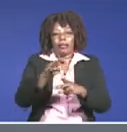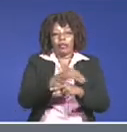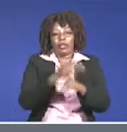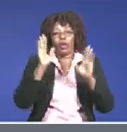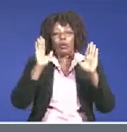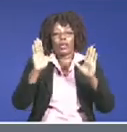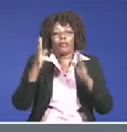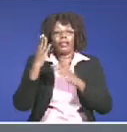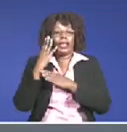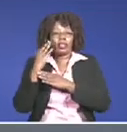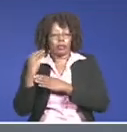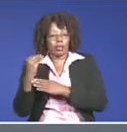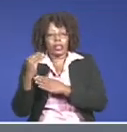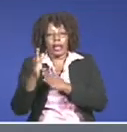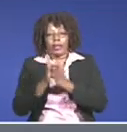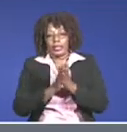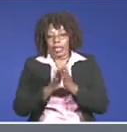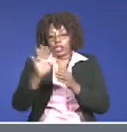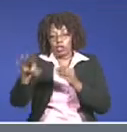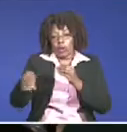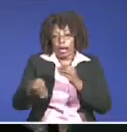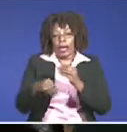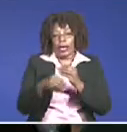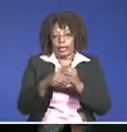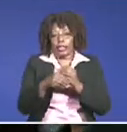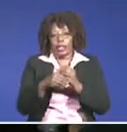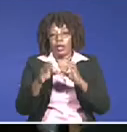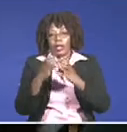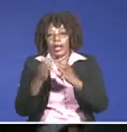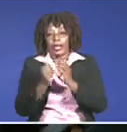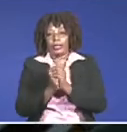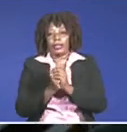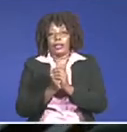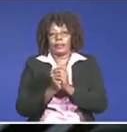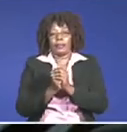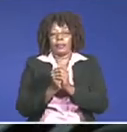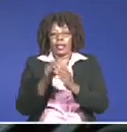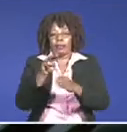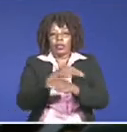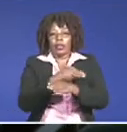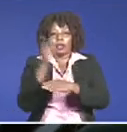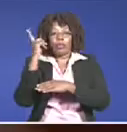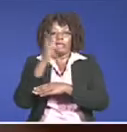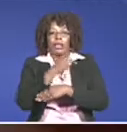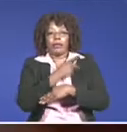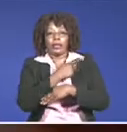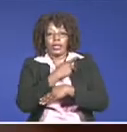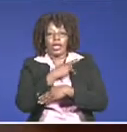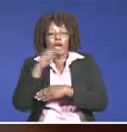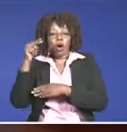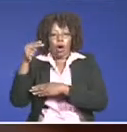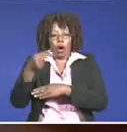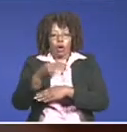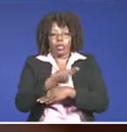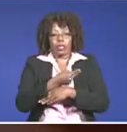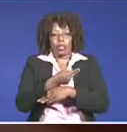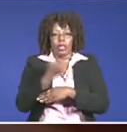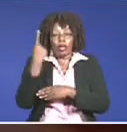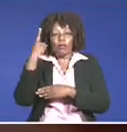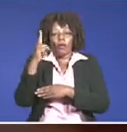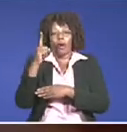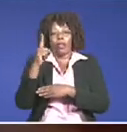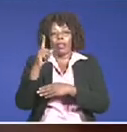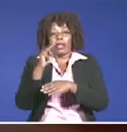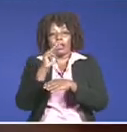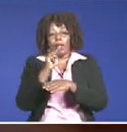incredible experience, and I'm excited to add it to our repertoire. Music veteran Sinovia Pierre hosted the session on behalf of the Ministry of Youth,